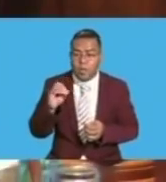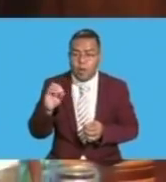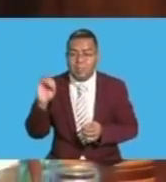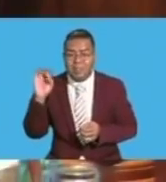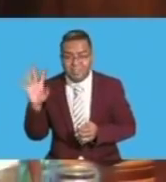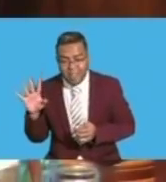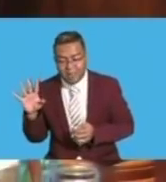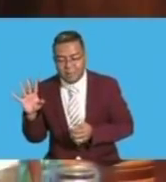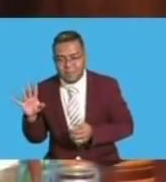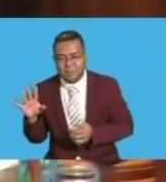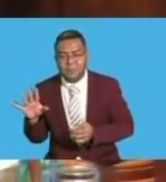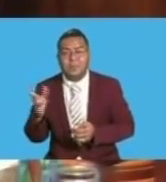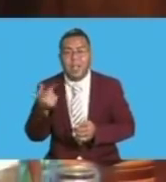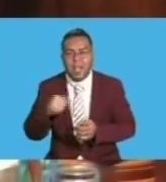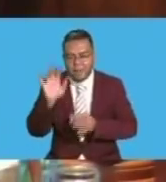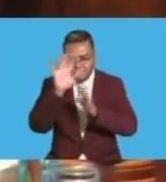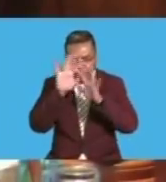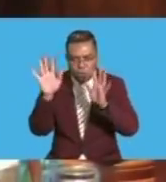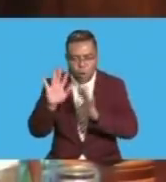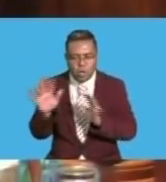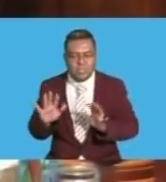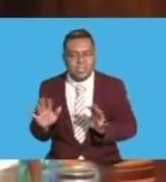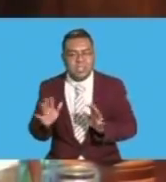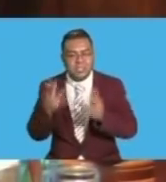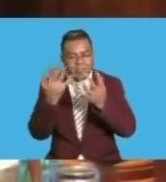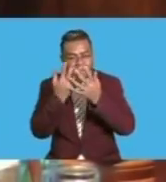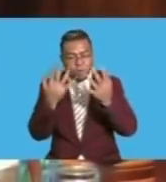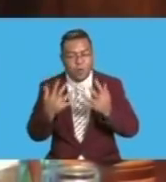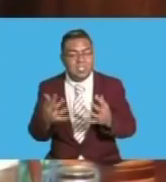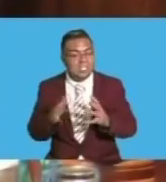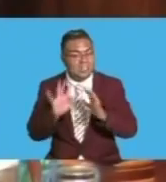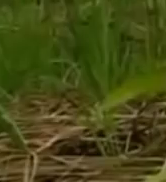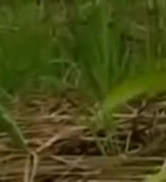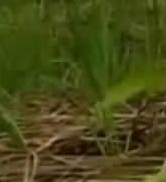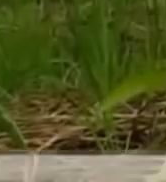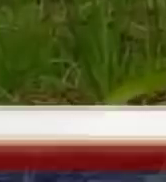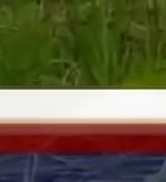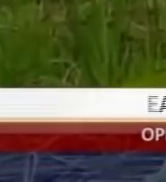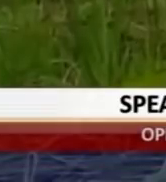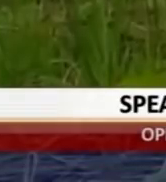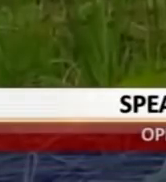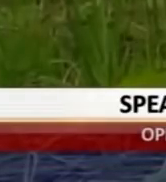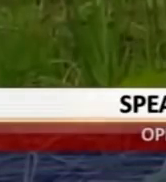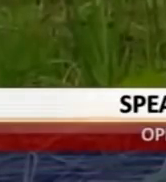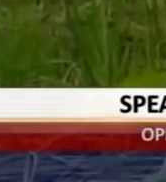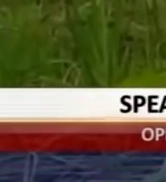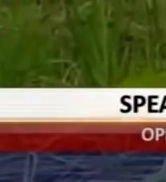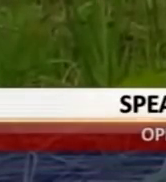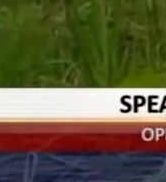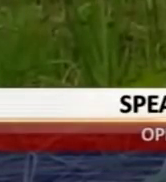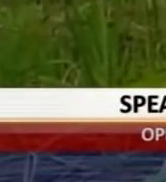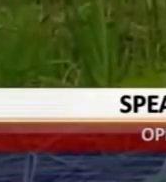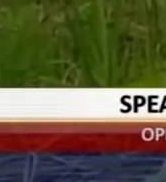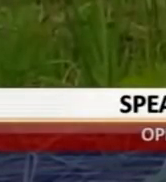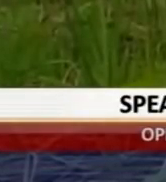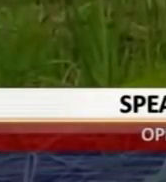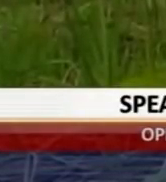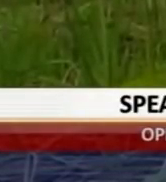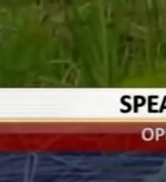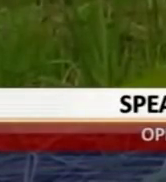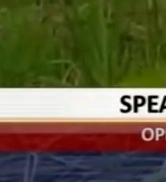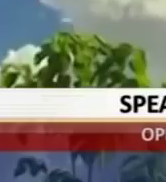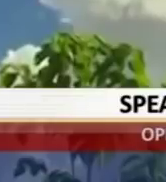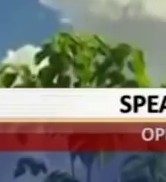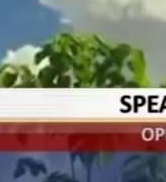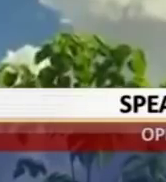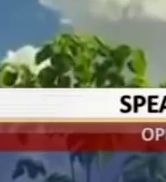2010, and Forests Act of 1992. The Speaker says these leases are legal instruments which